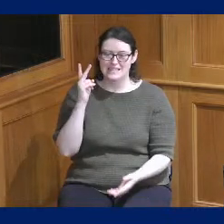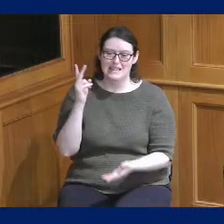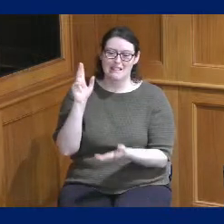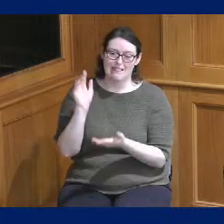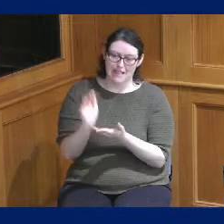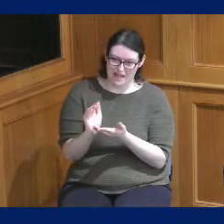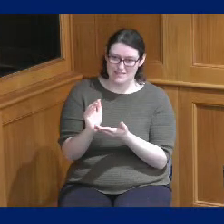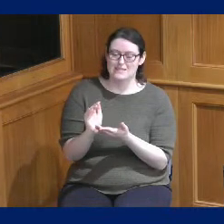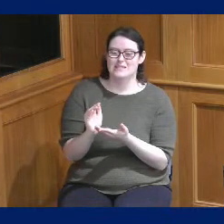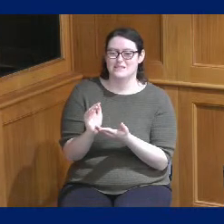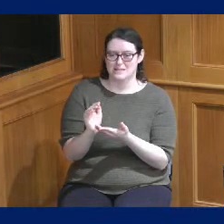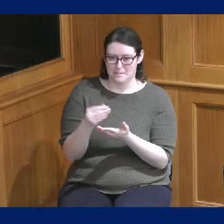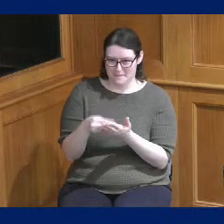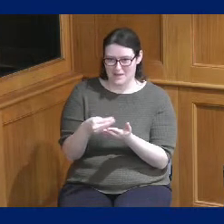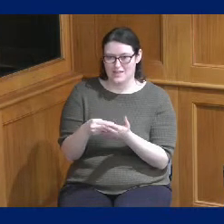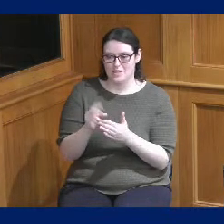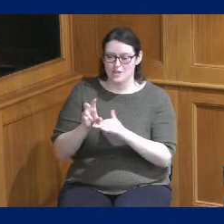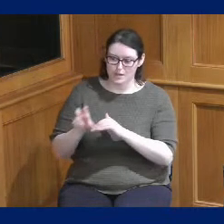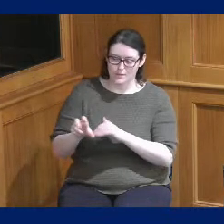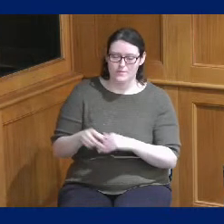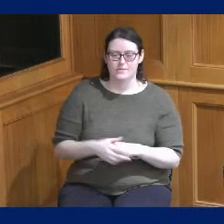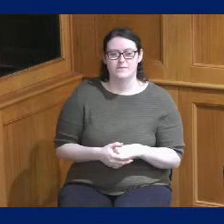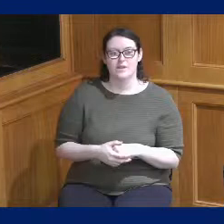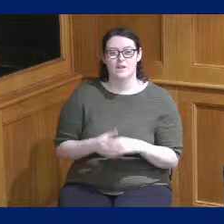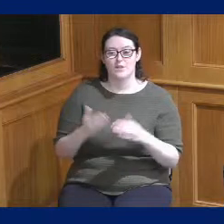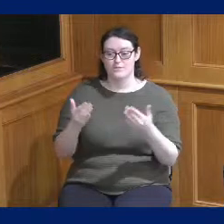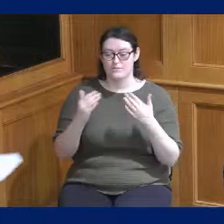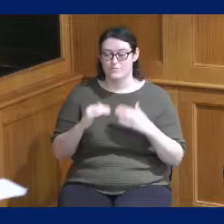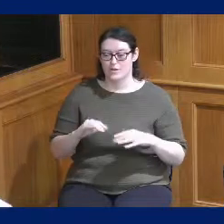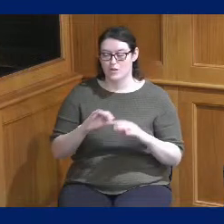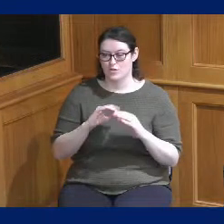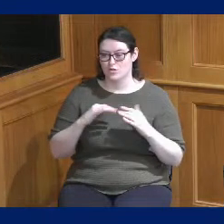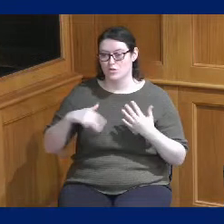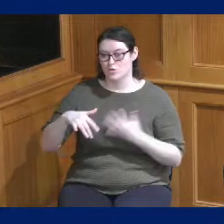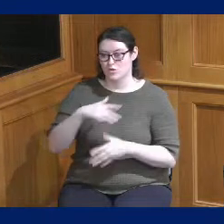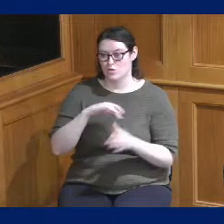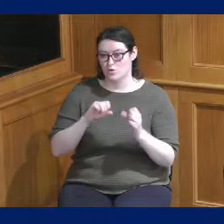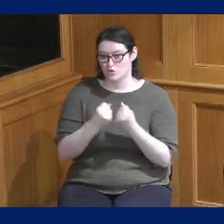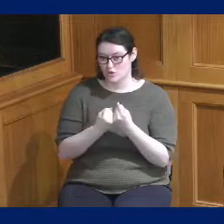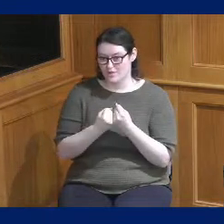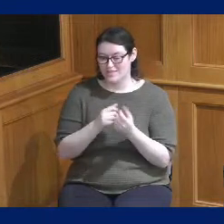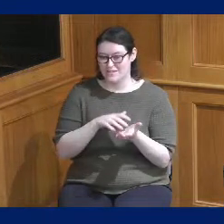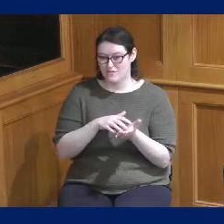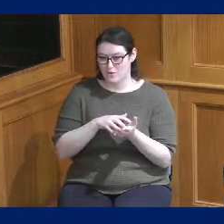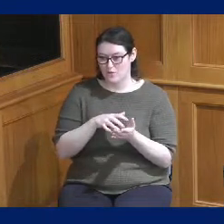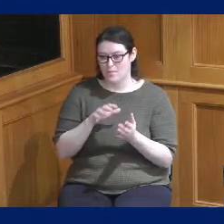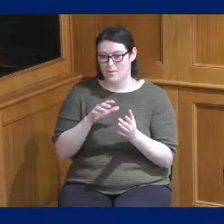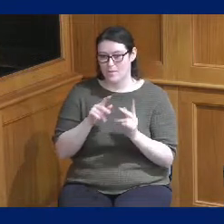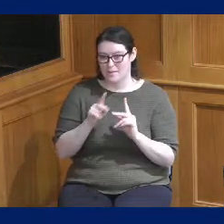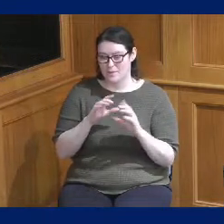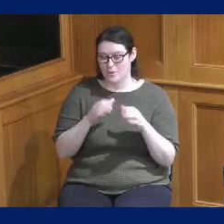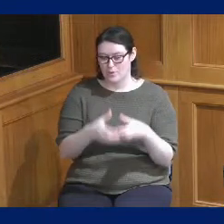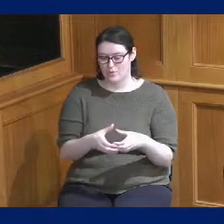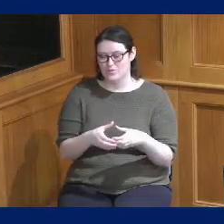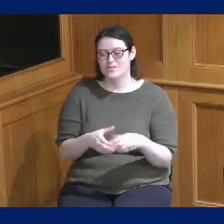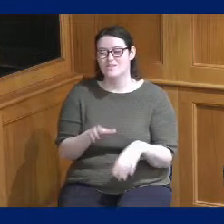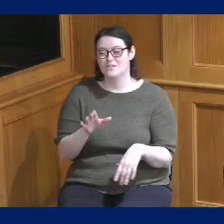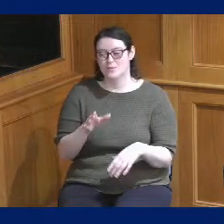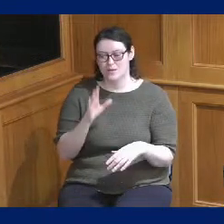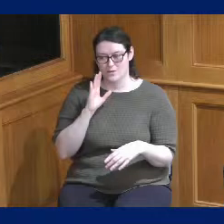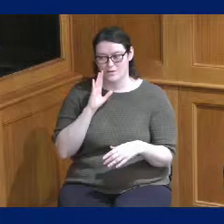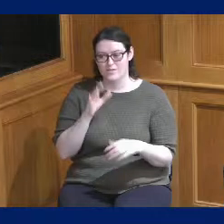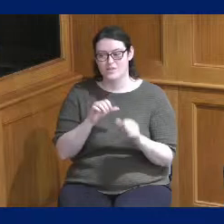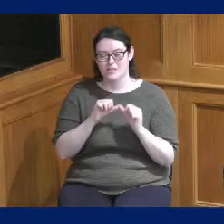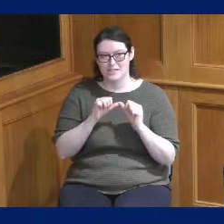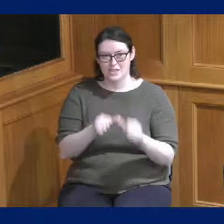in the recommended amounts. Social services, vulnerable populations, this continues prevention services. The budget